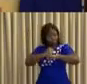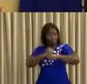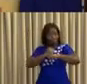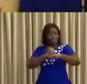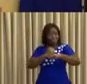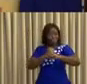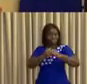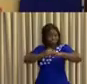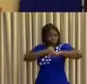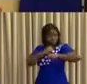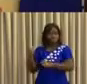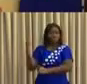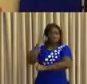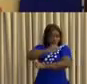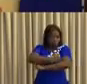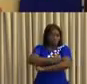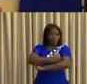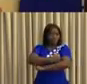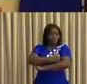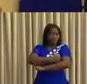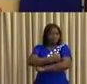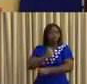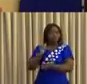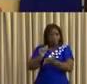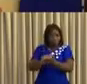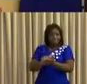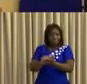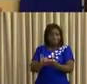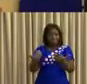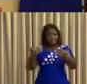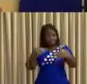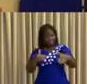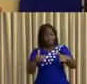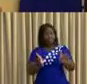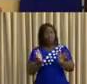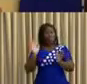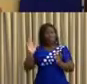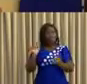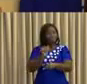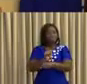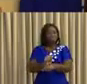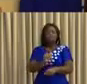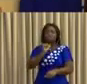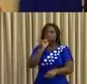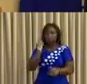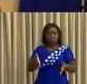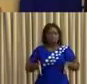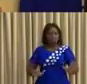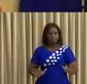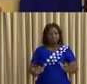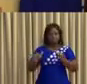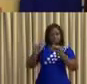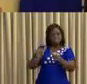is to guard our borders. That is the limit of their remit, and they would not be permitted to